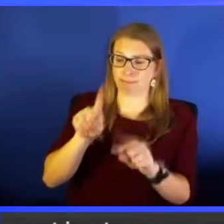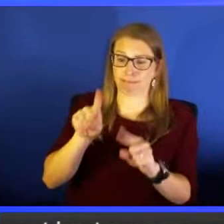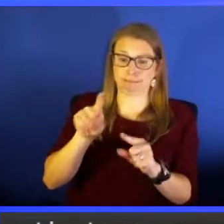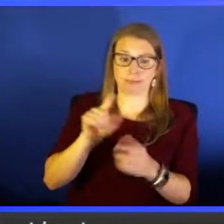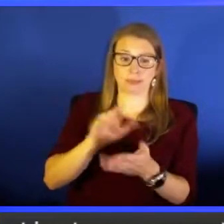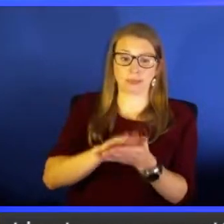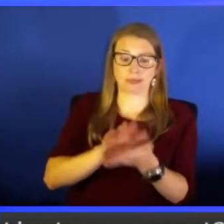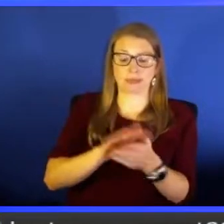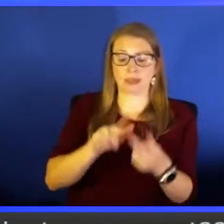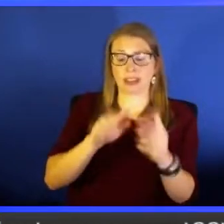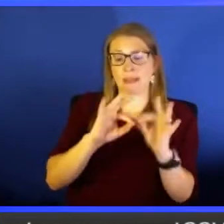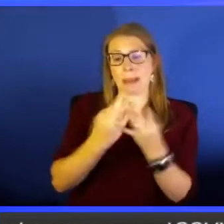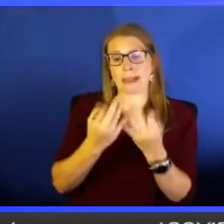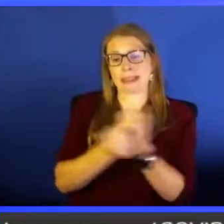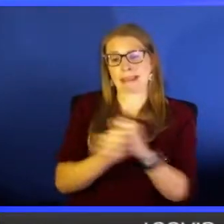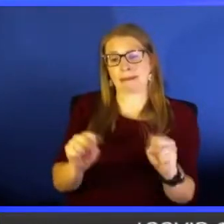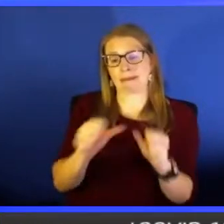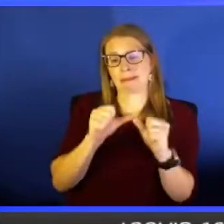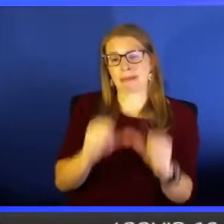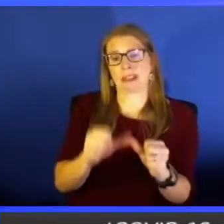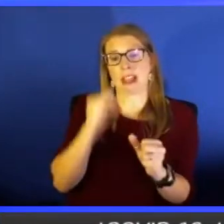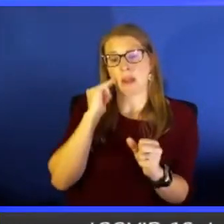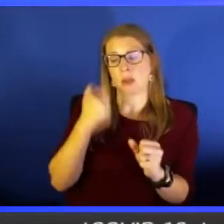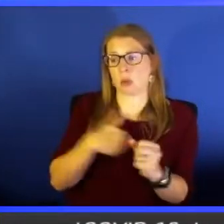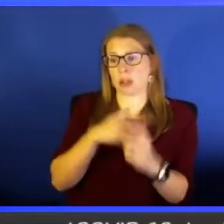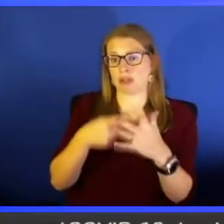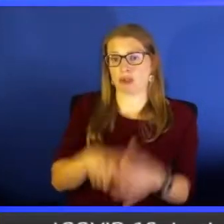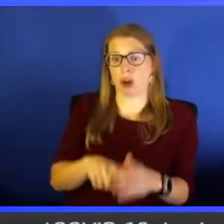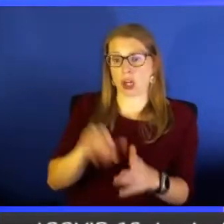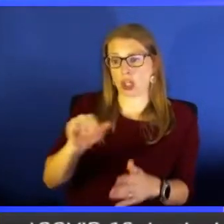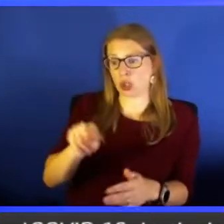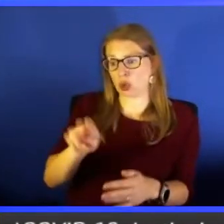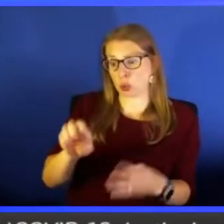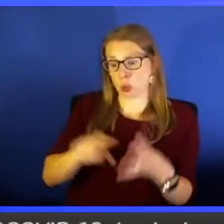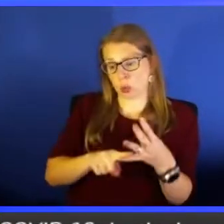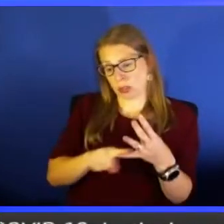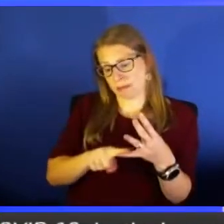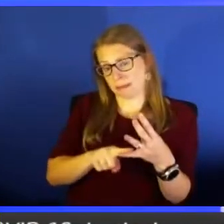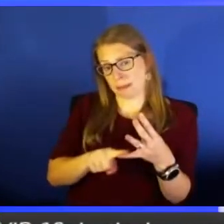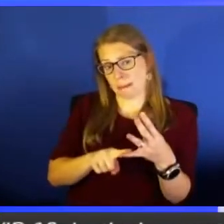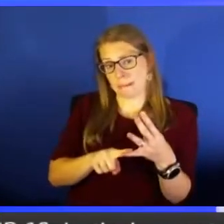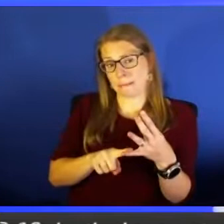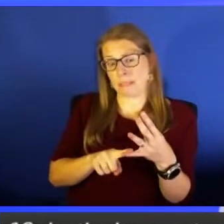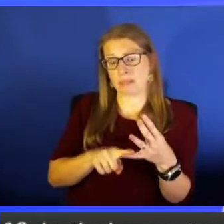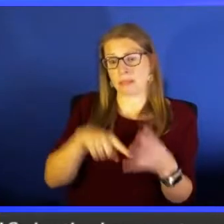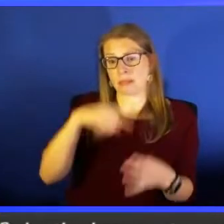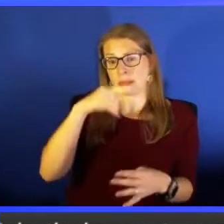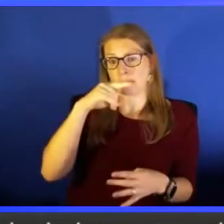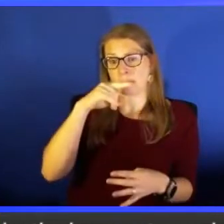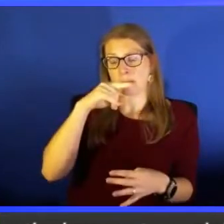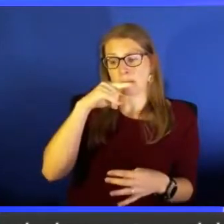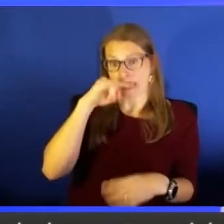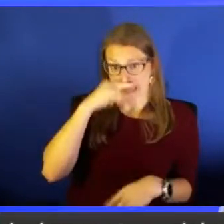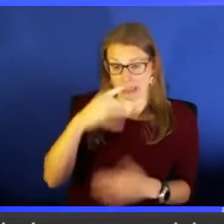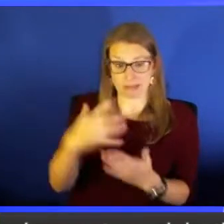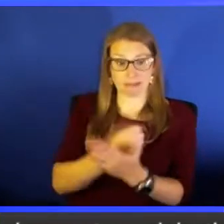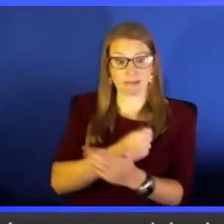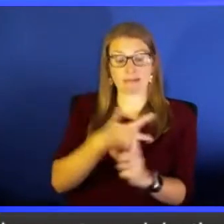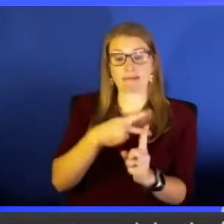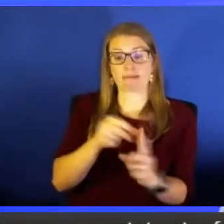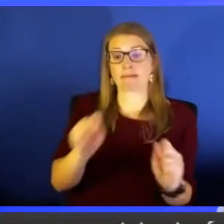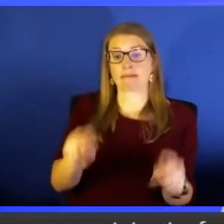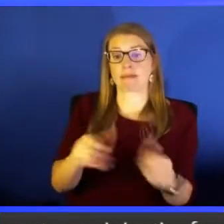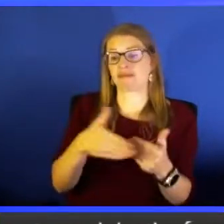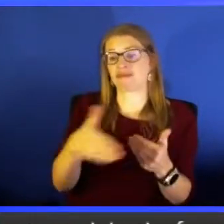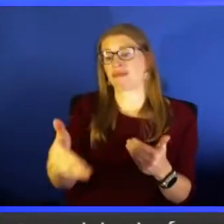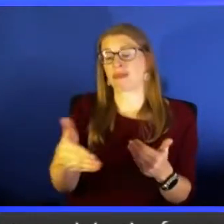safe, because if we are starting in late June, the kids will be able to get their vaccines, anytime after that. By the